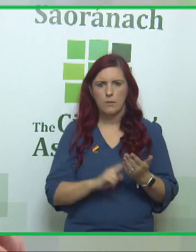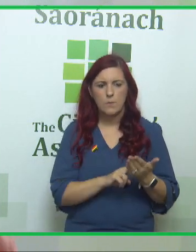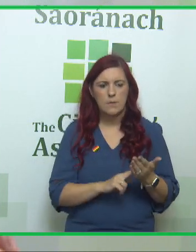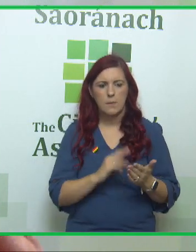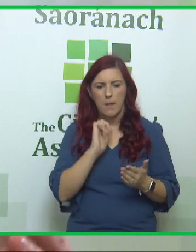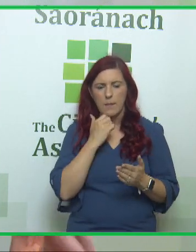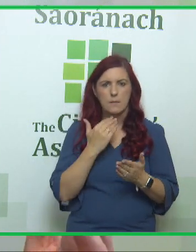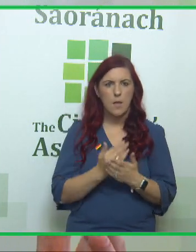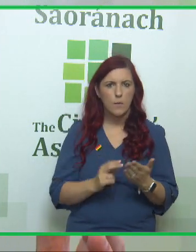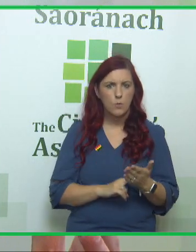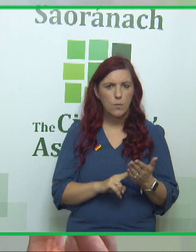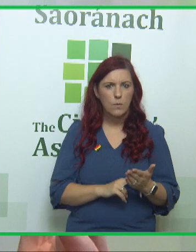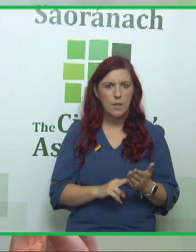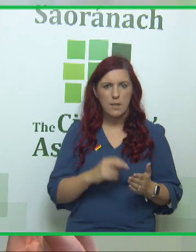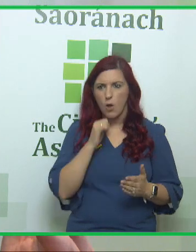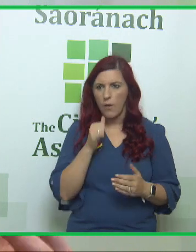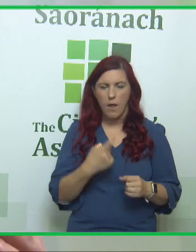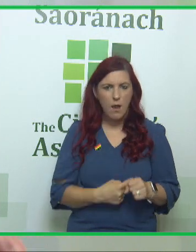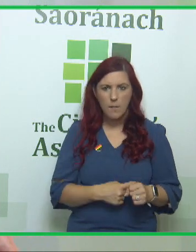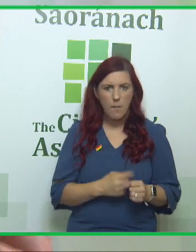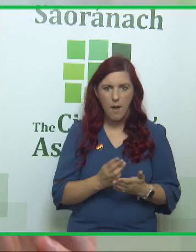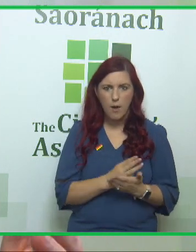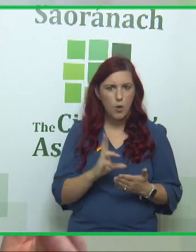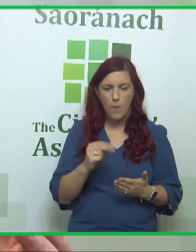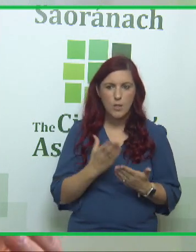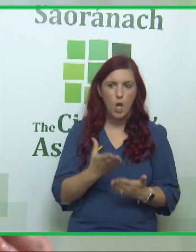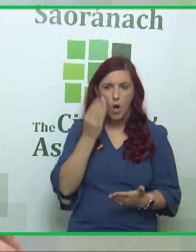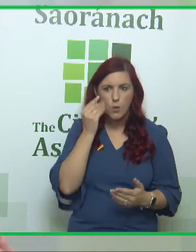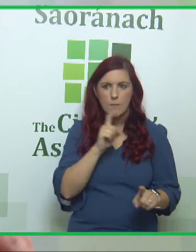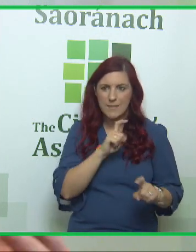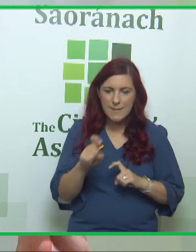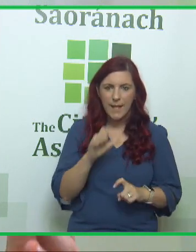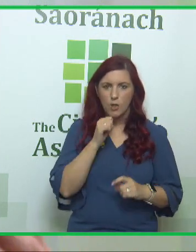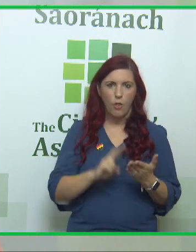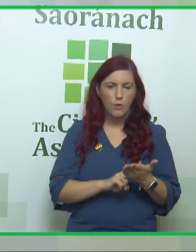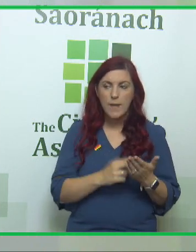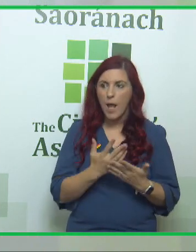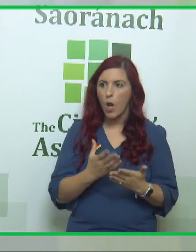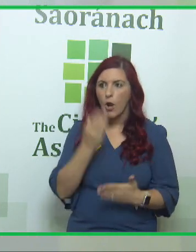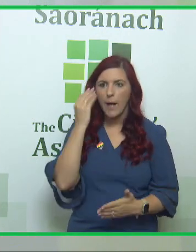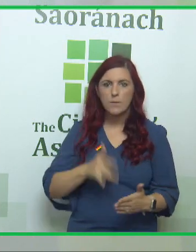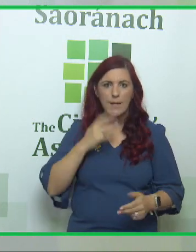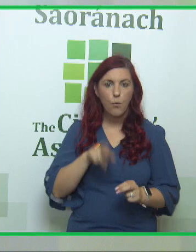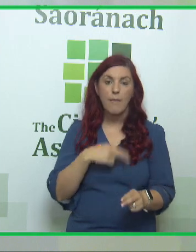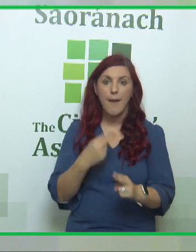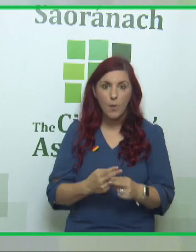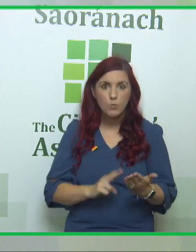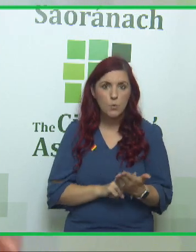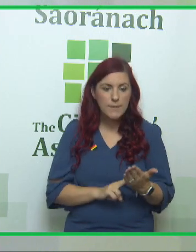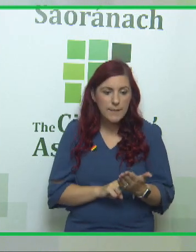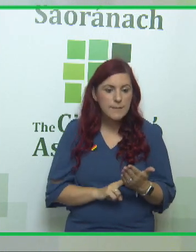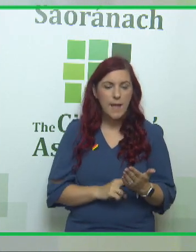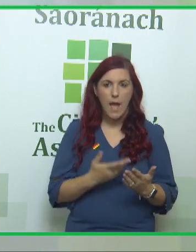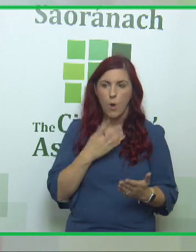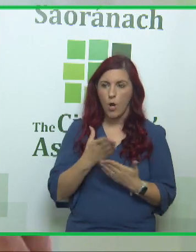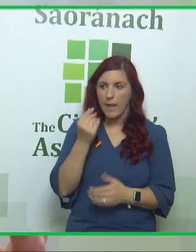it is not really the hard part. It's learning to stay off it. It's learning how to live without it. It's learning how to be a brother, a